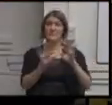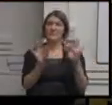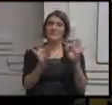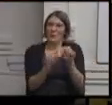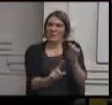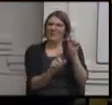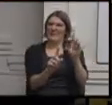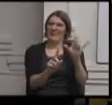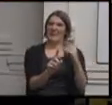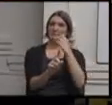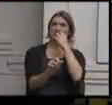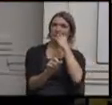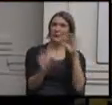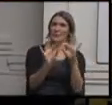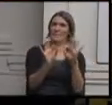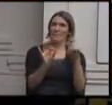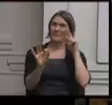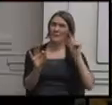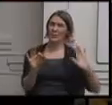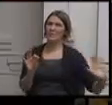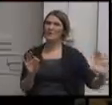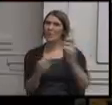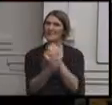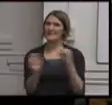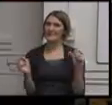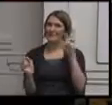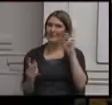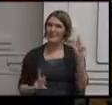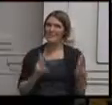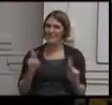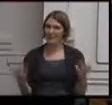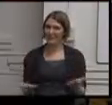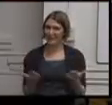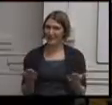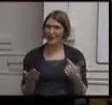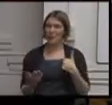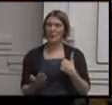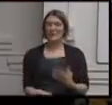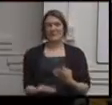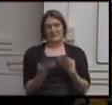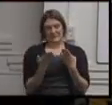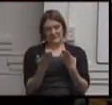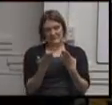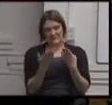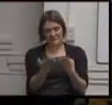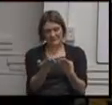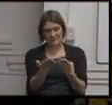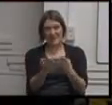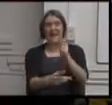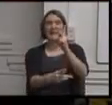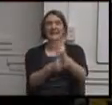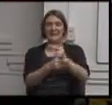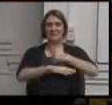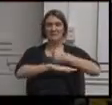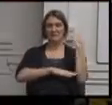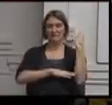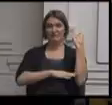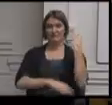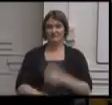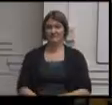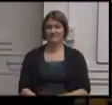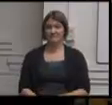2 plays a very important role to the public safety of Brattleboro. We strongly urge and recommend that the station stay